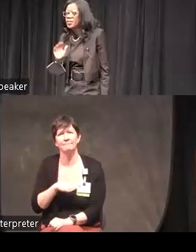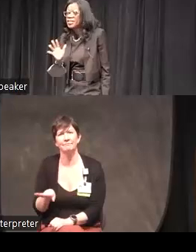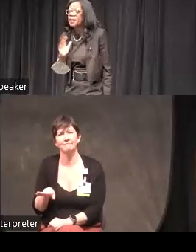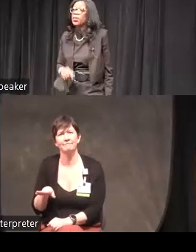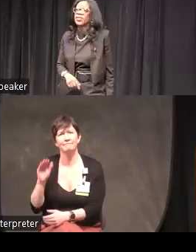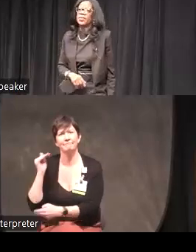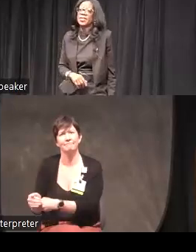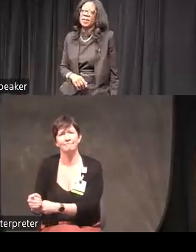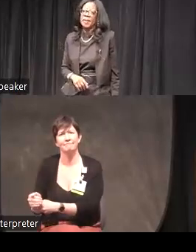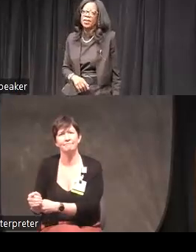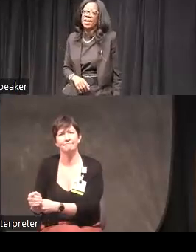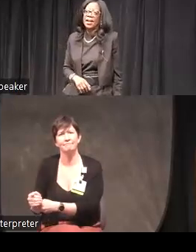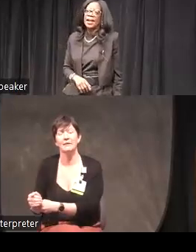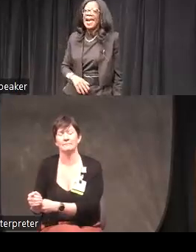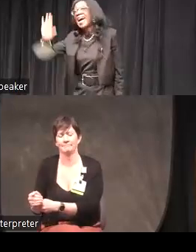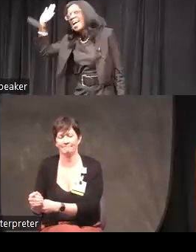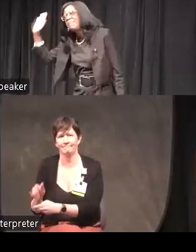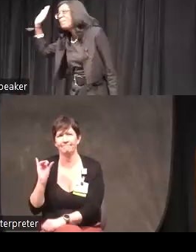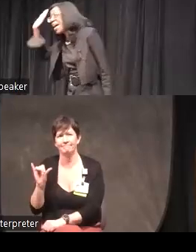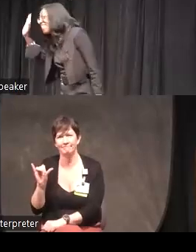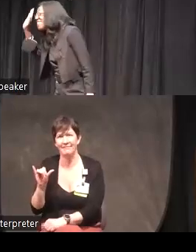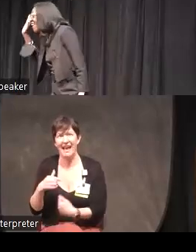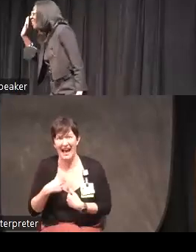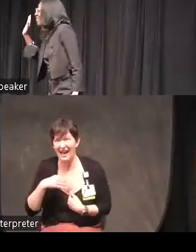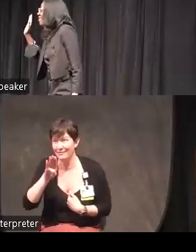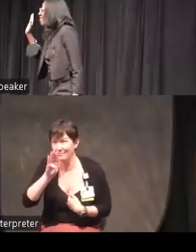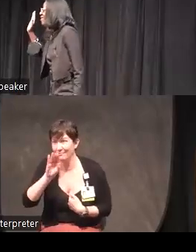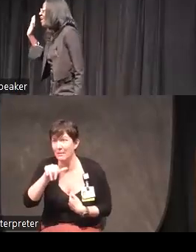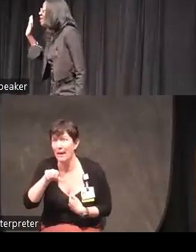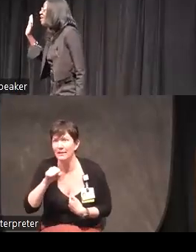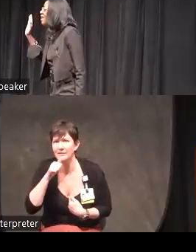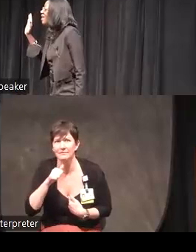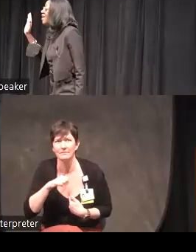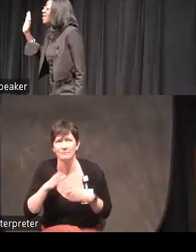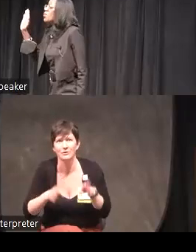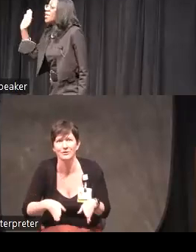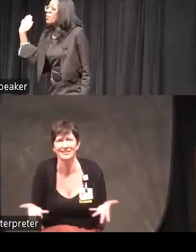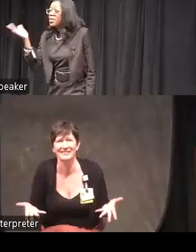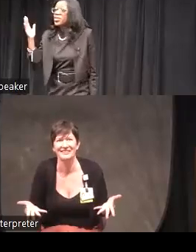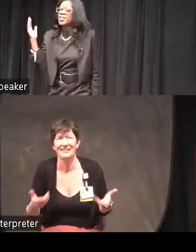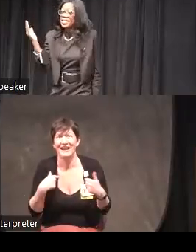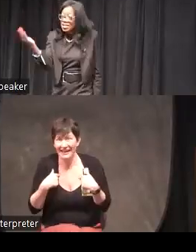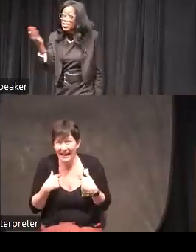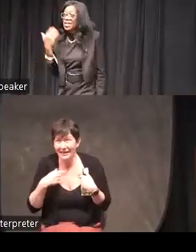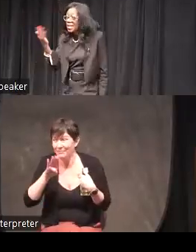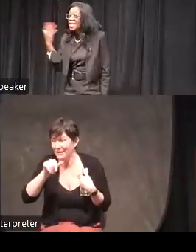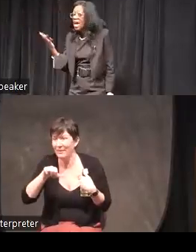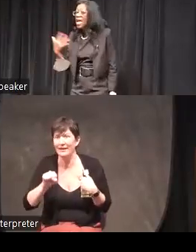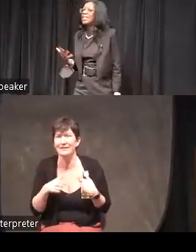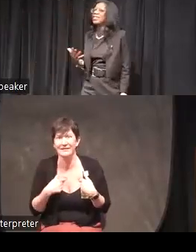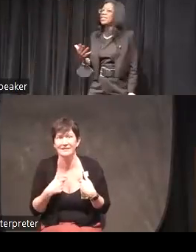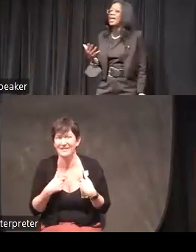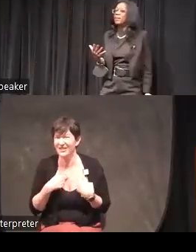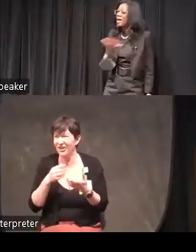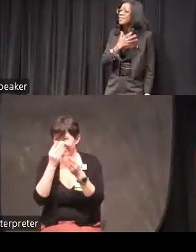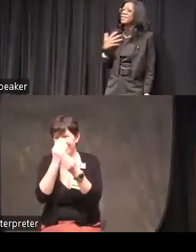conclusion that it was going to be worse than it was going to be better. And I'm the bias scholar, right? So what I want to do is just